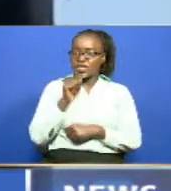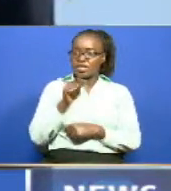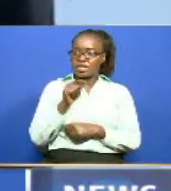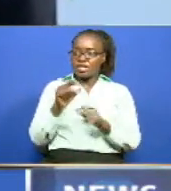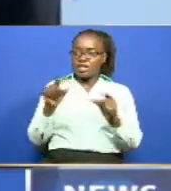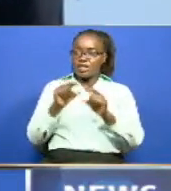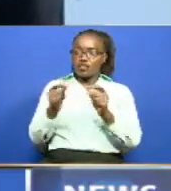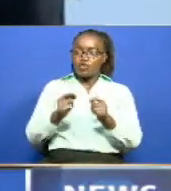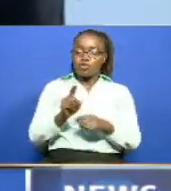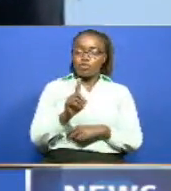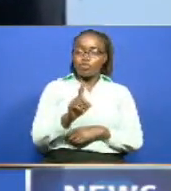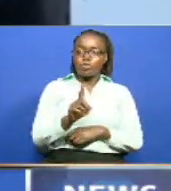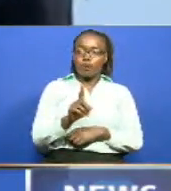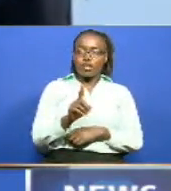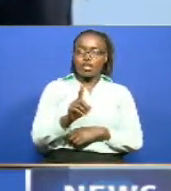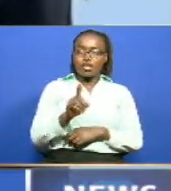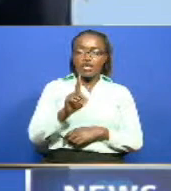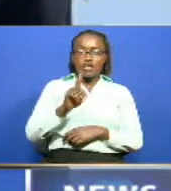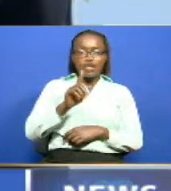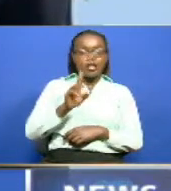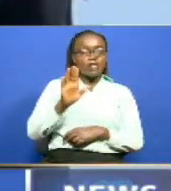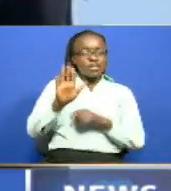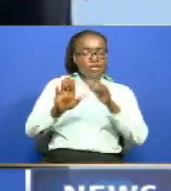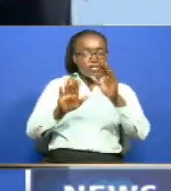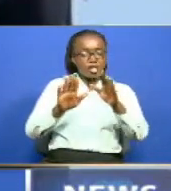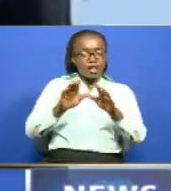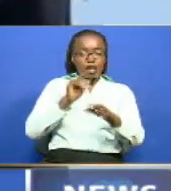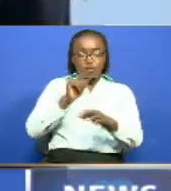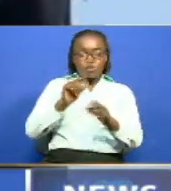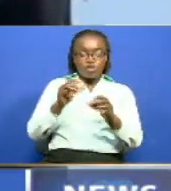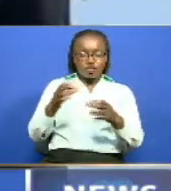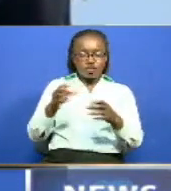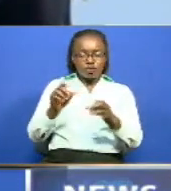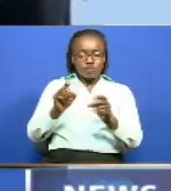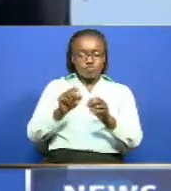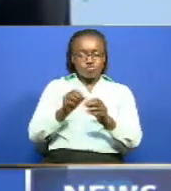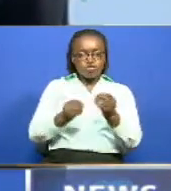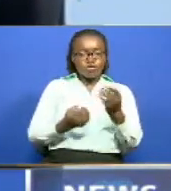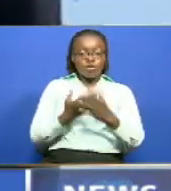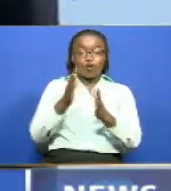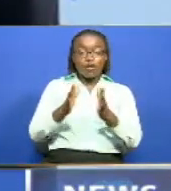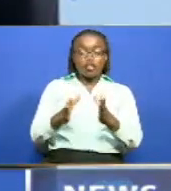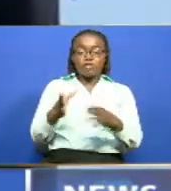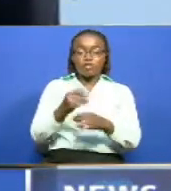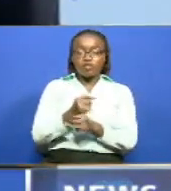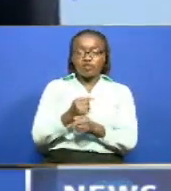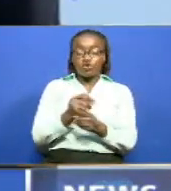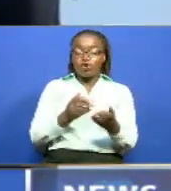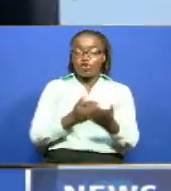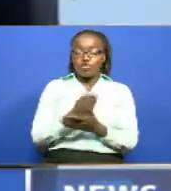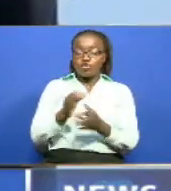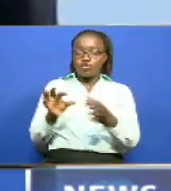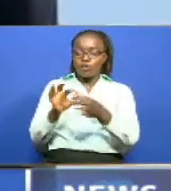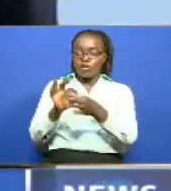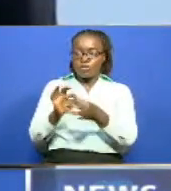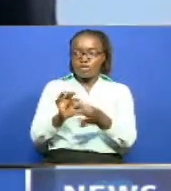moja inaitwa Kirinyaga Poultry Growers Association. Sasa through that poultry